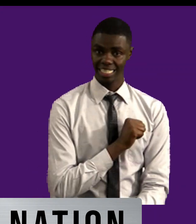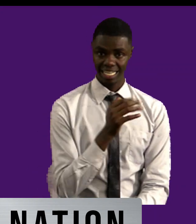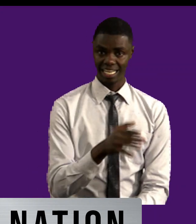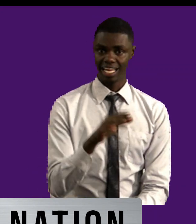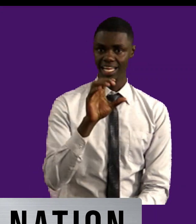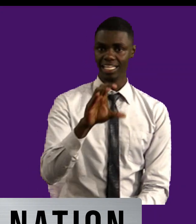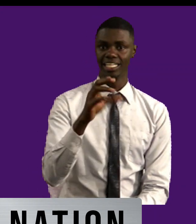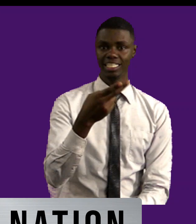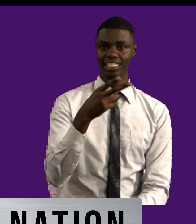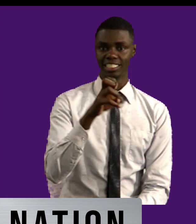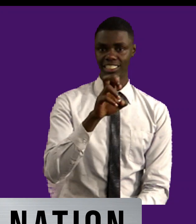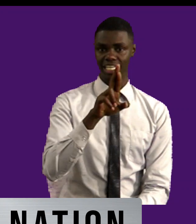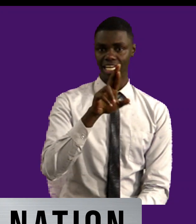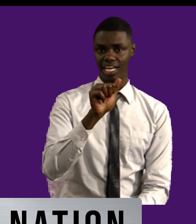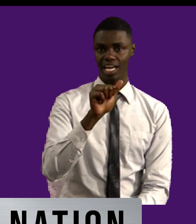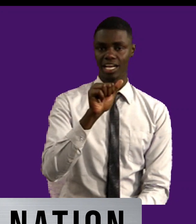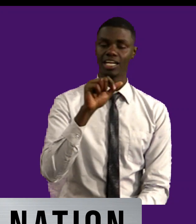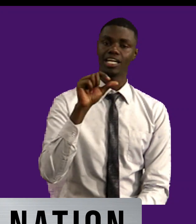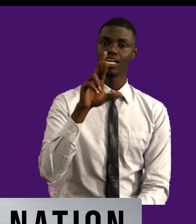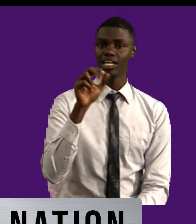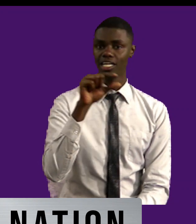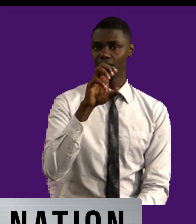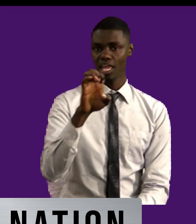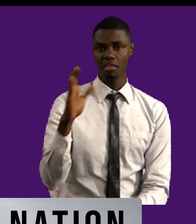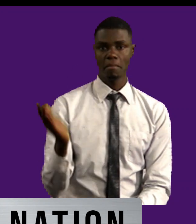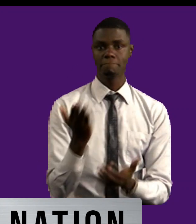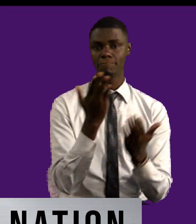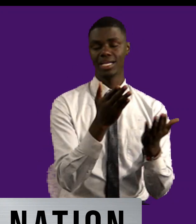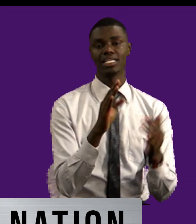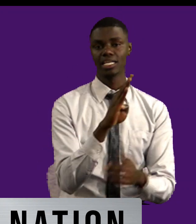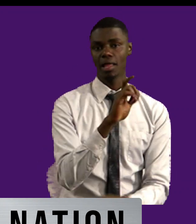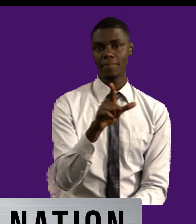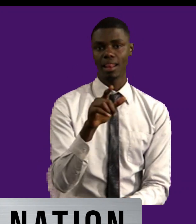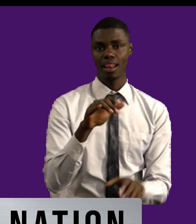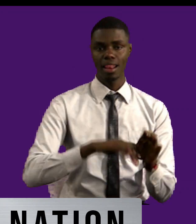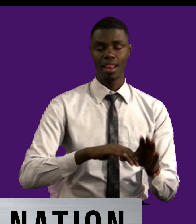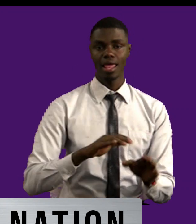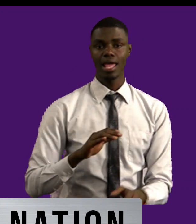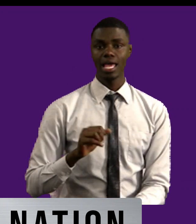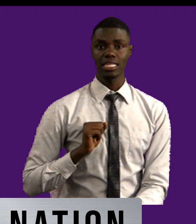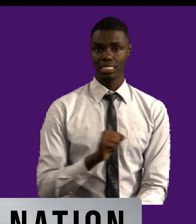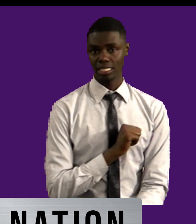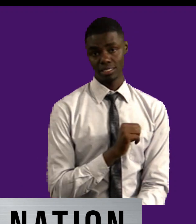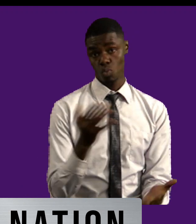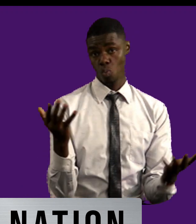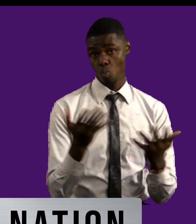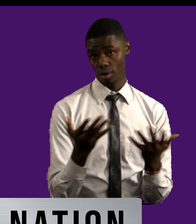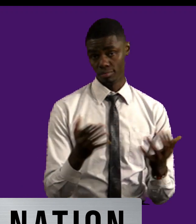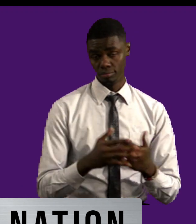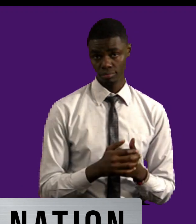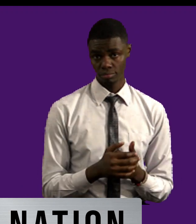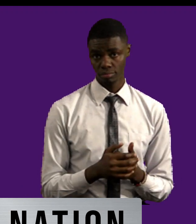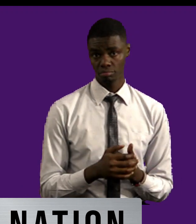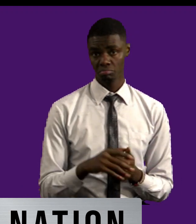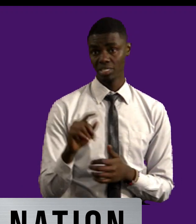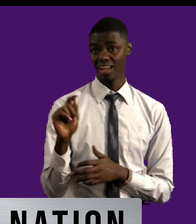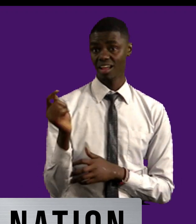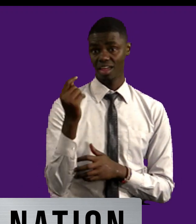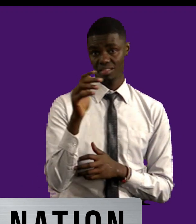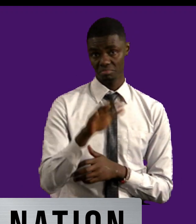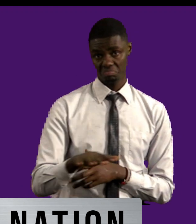Chirange presented a bill in the Senate where the